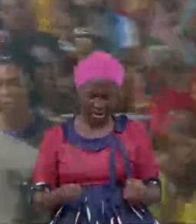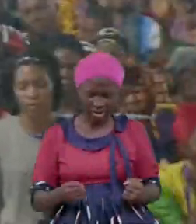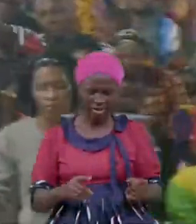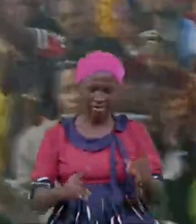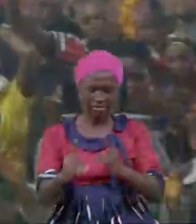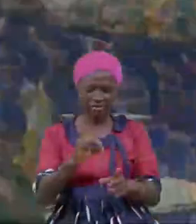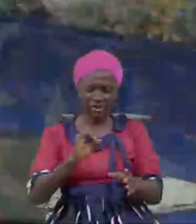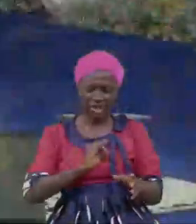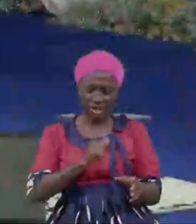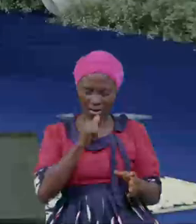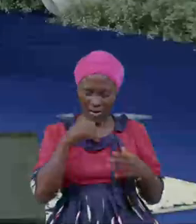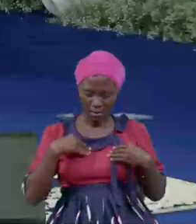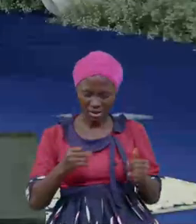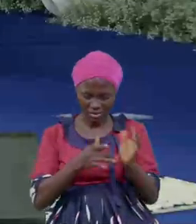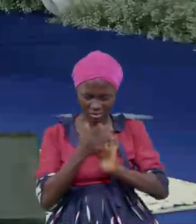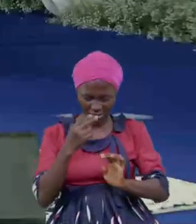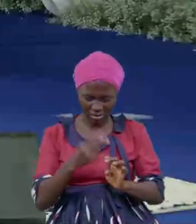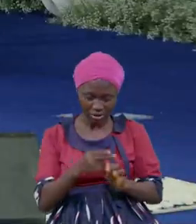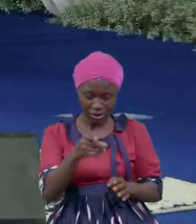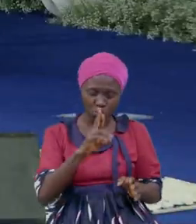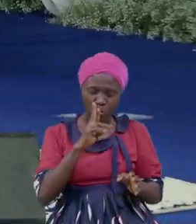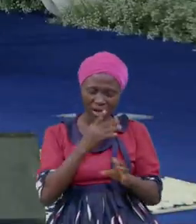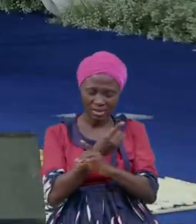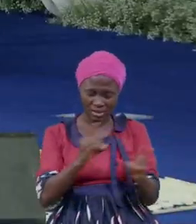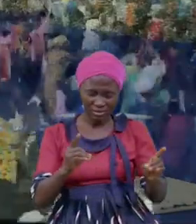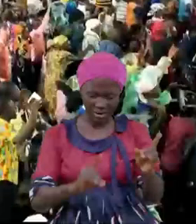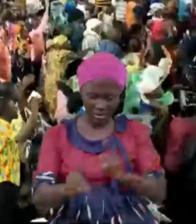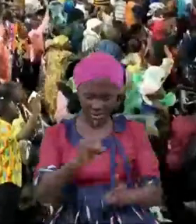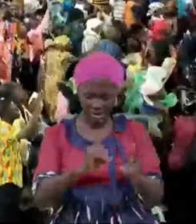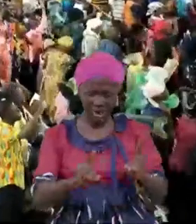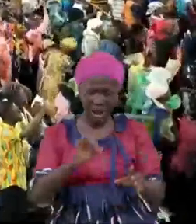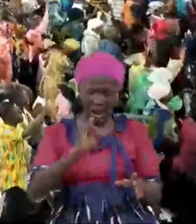You're delivered. I am delivered.